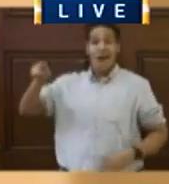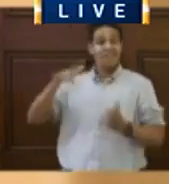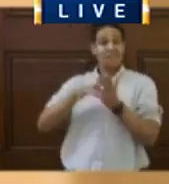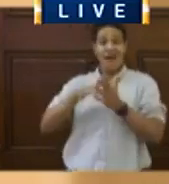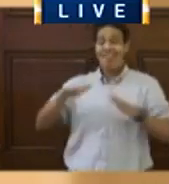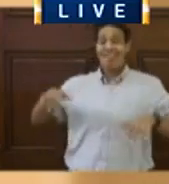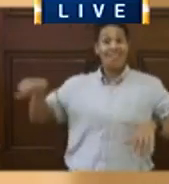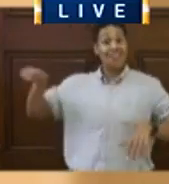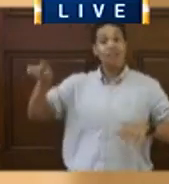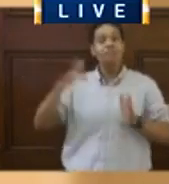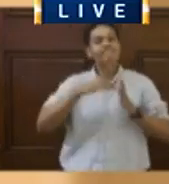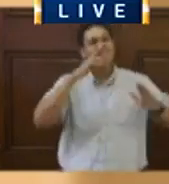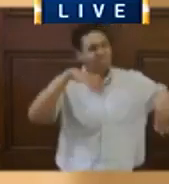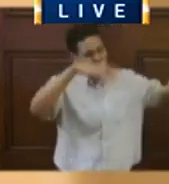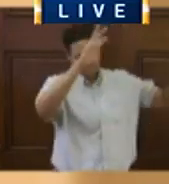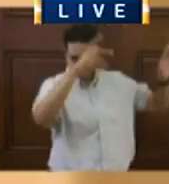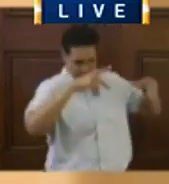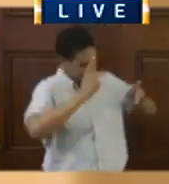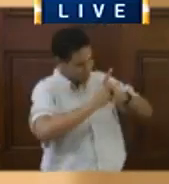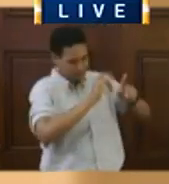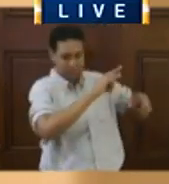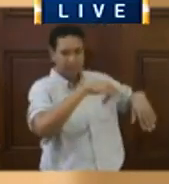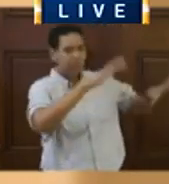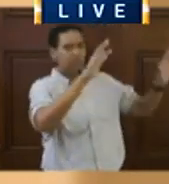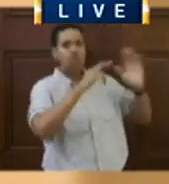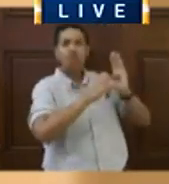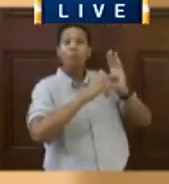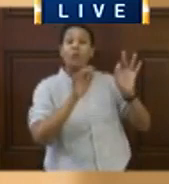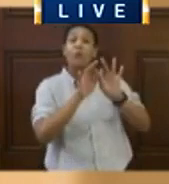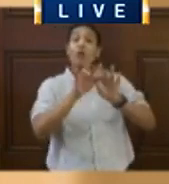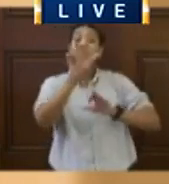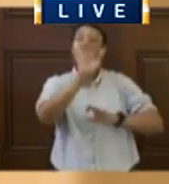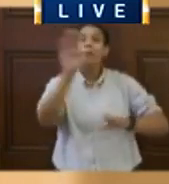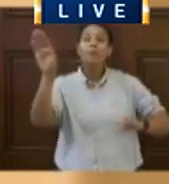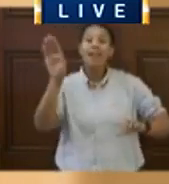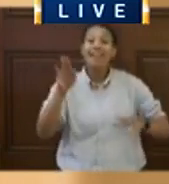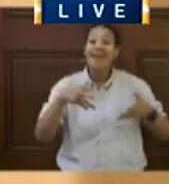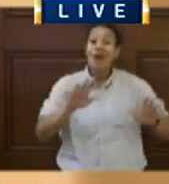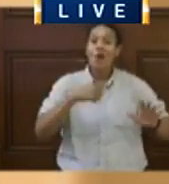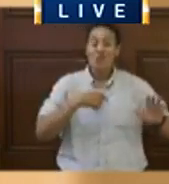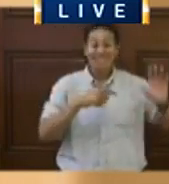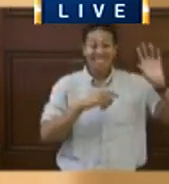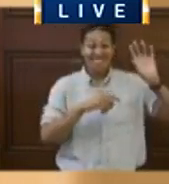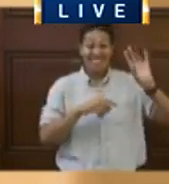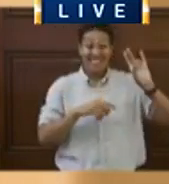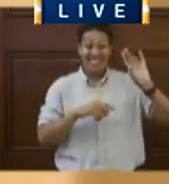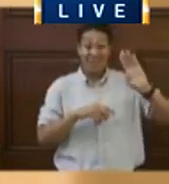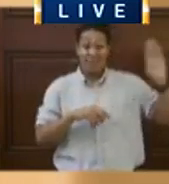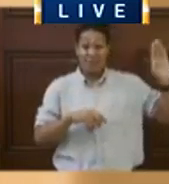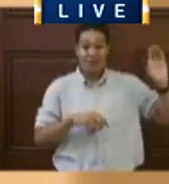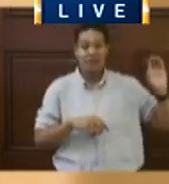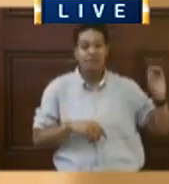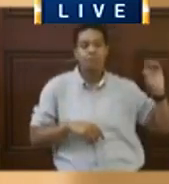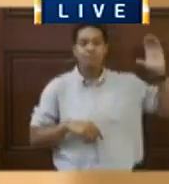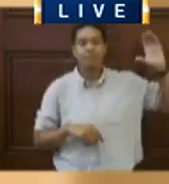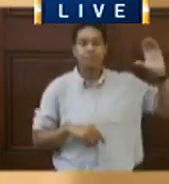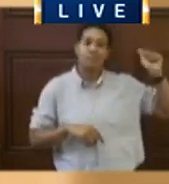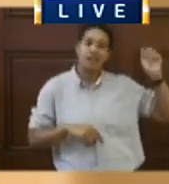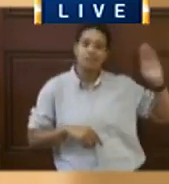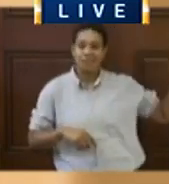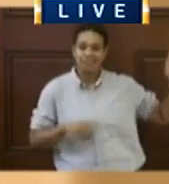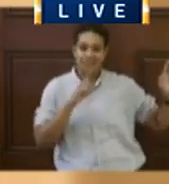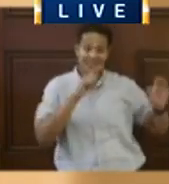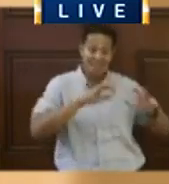billion that allowed us to increase the stimulus, the cash part of the stimulus, the expenditures part of the